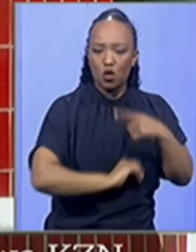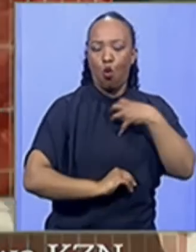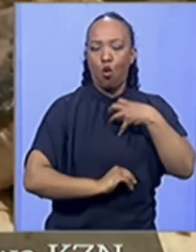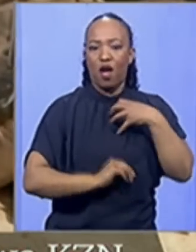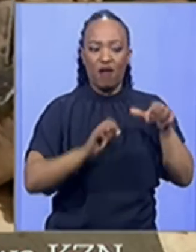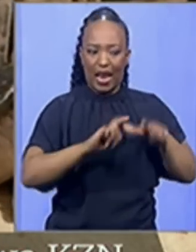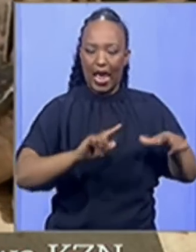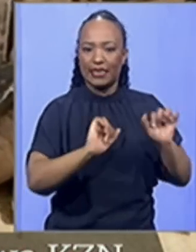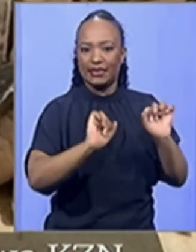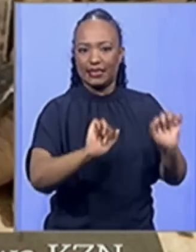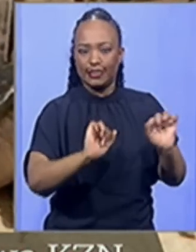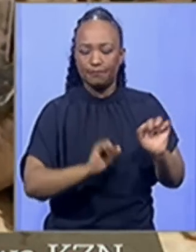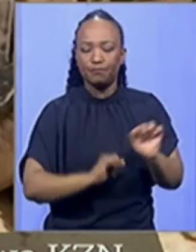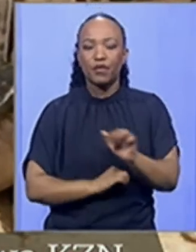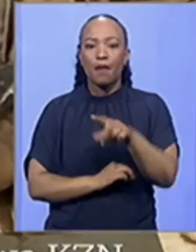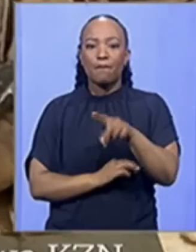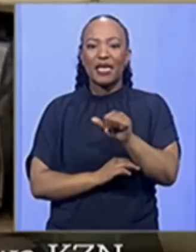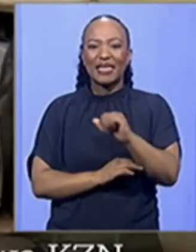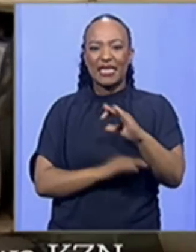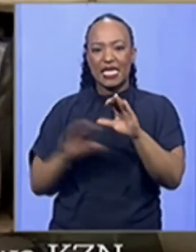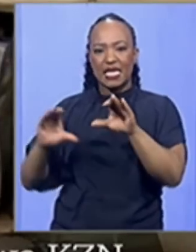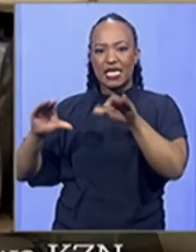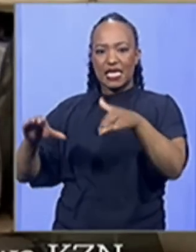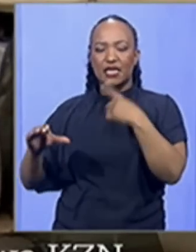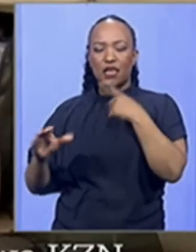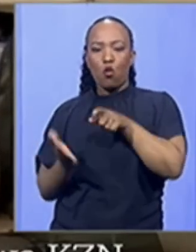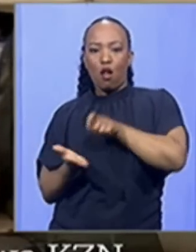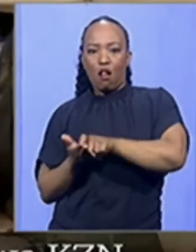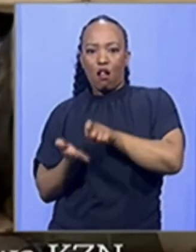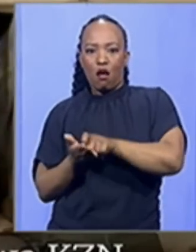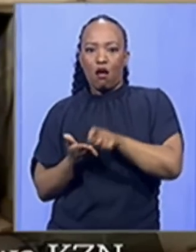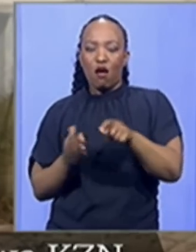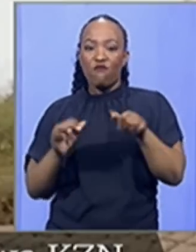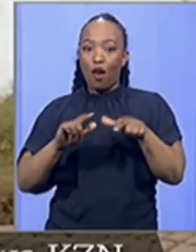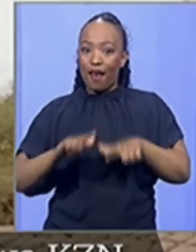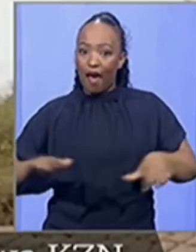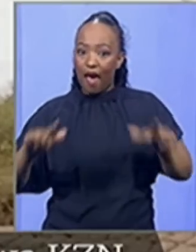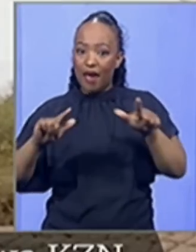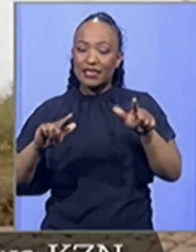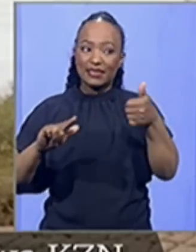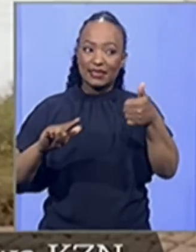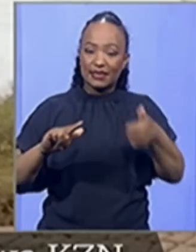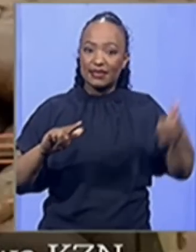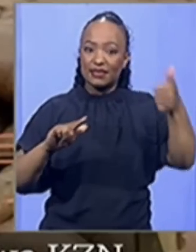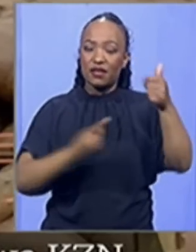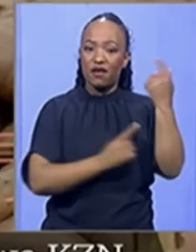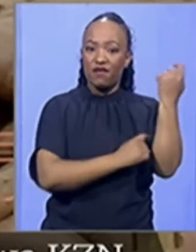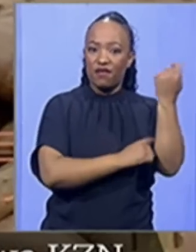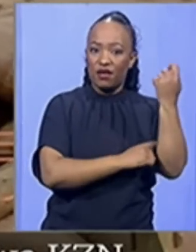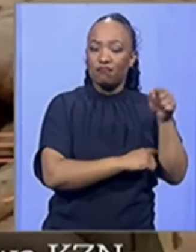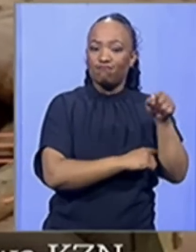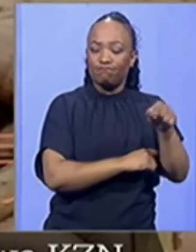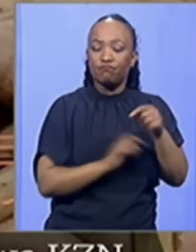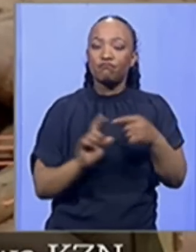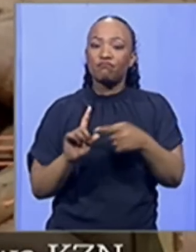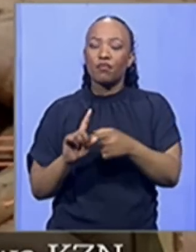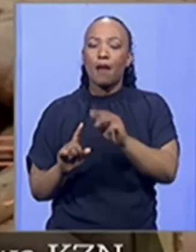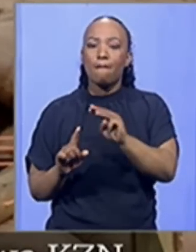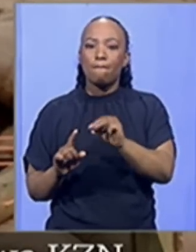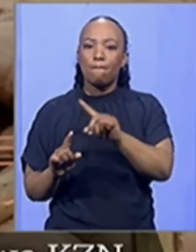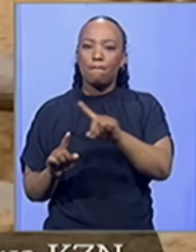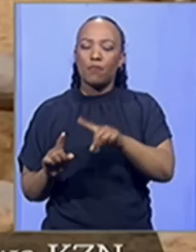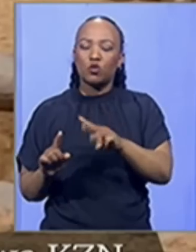land. PAC ya re itlile go kwalela tona ya lefapha la tlhabololo ya lefatshe le metse magae Mzwanele Nyontso yo gape e leng